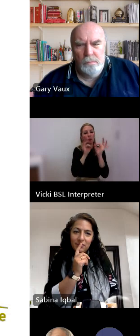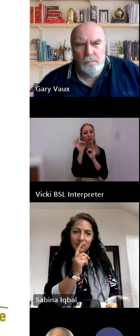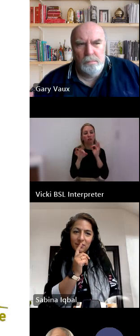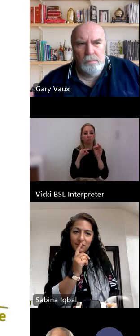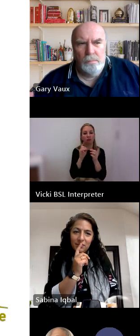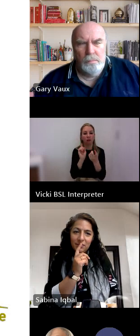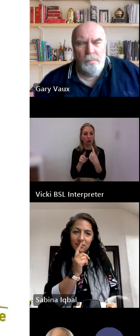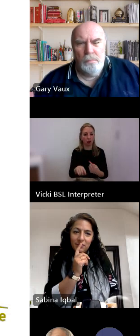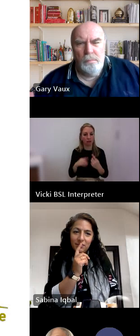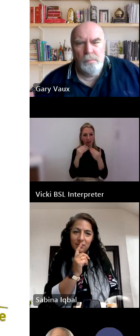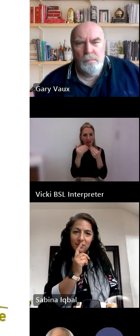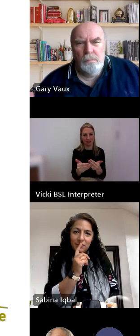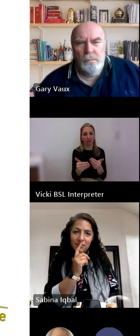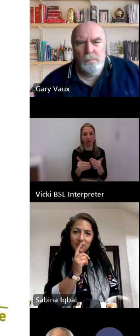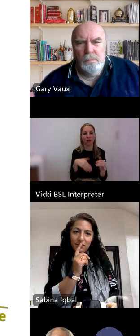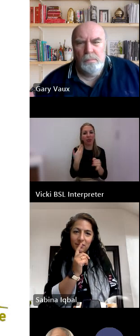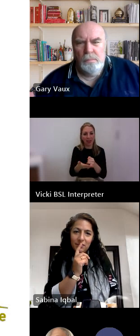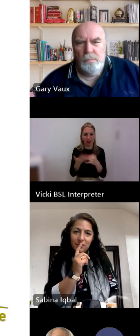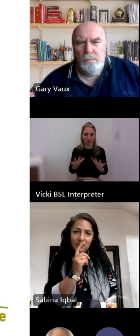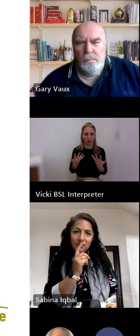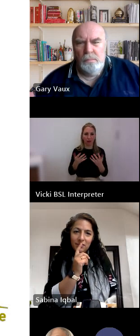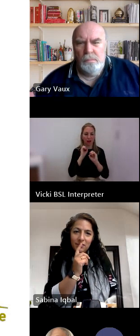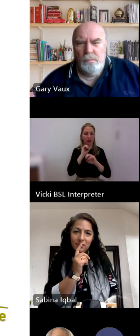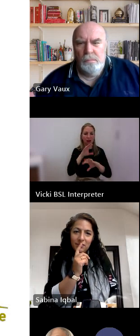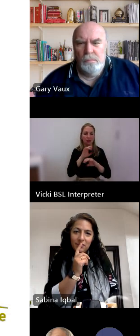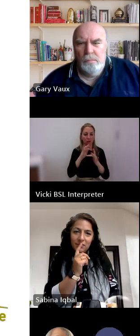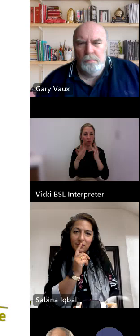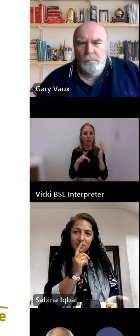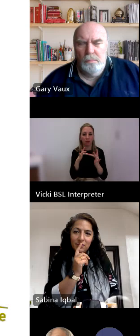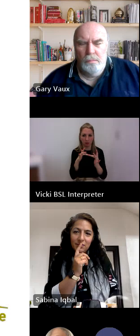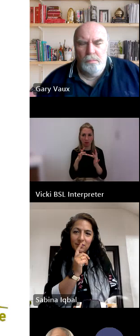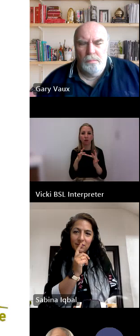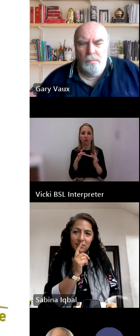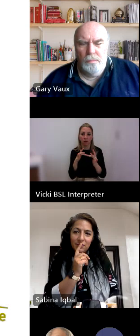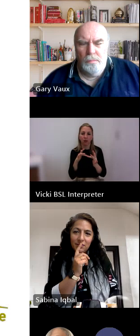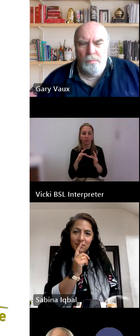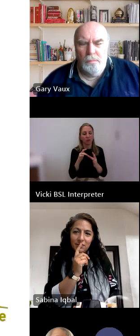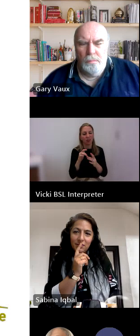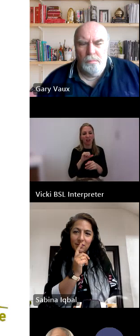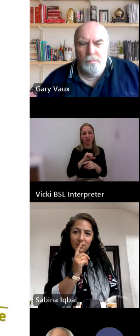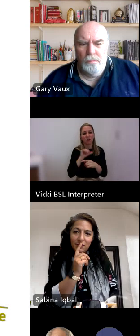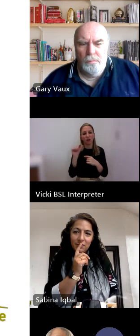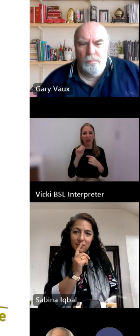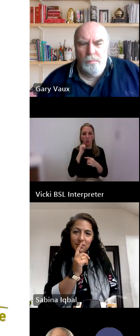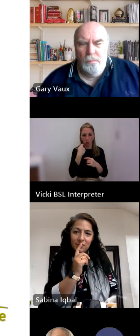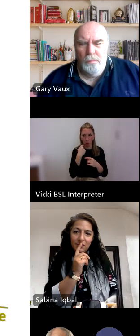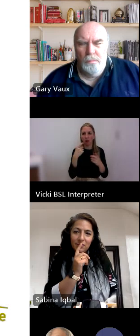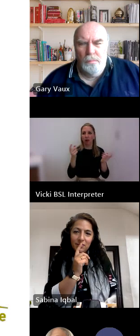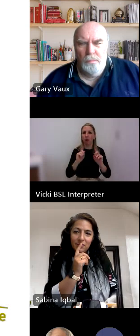the webinar as well. So what we will then do is then